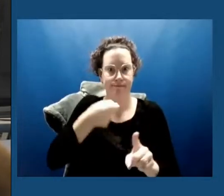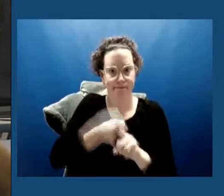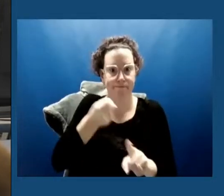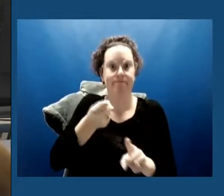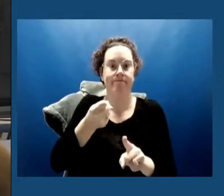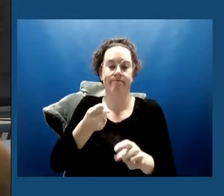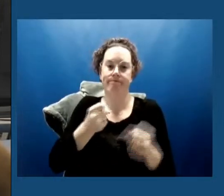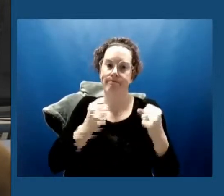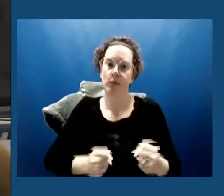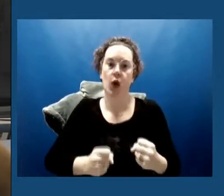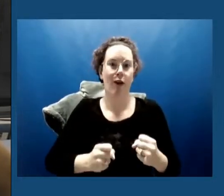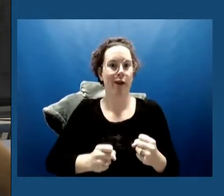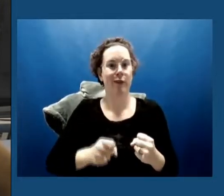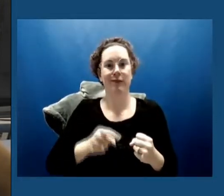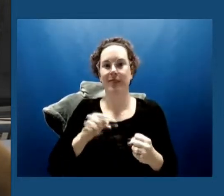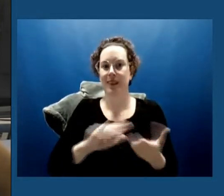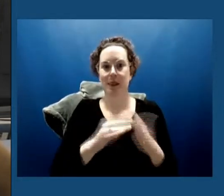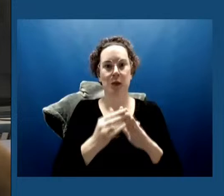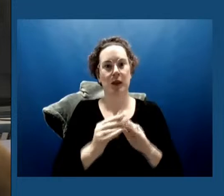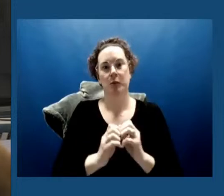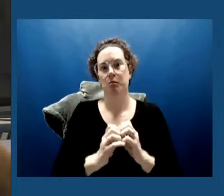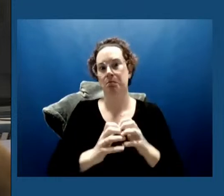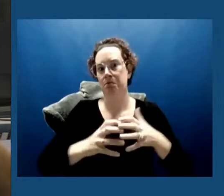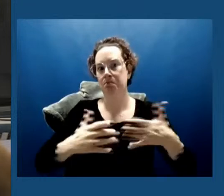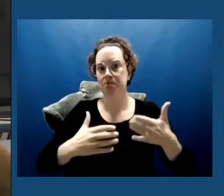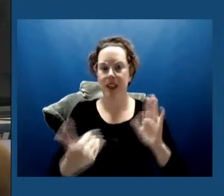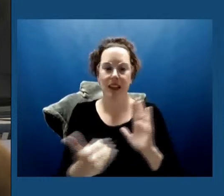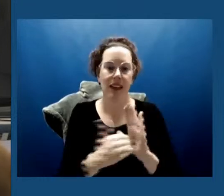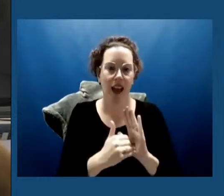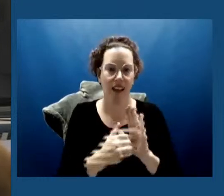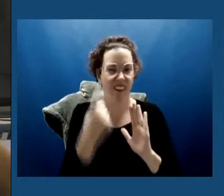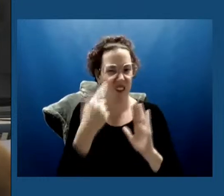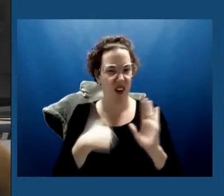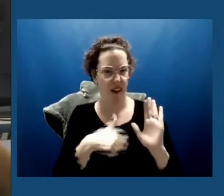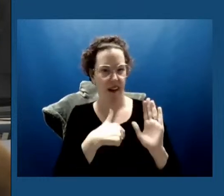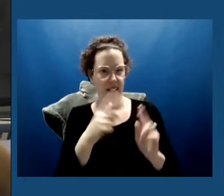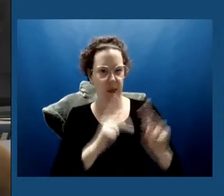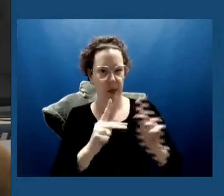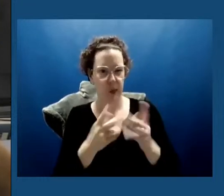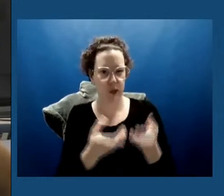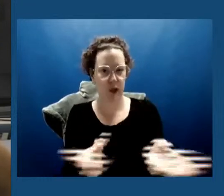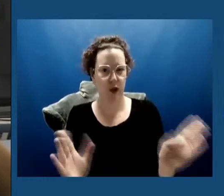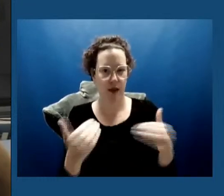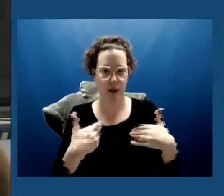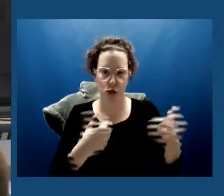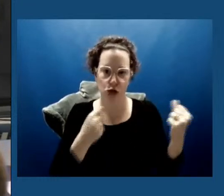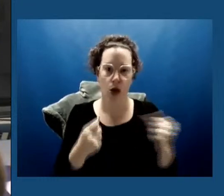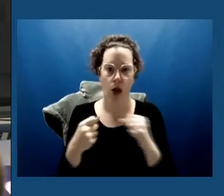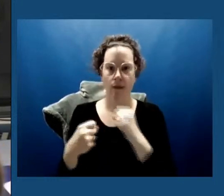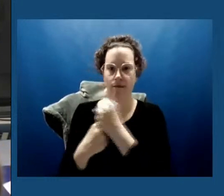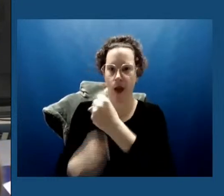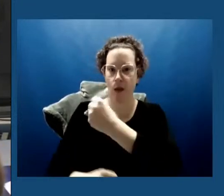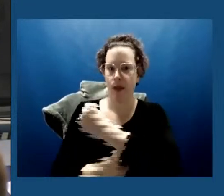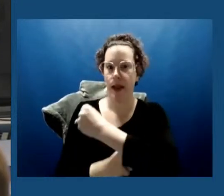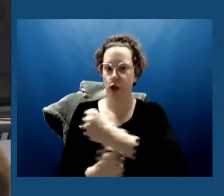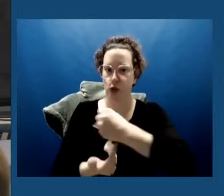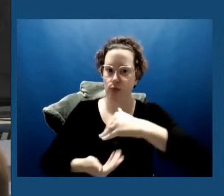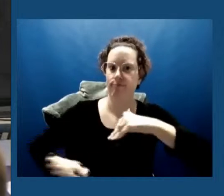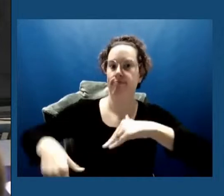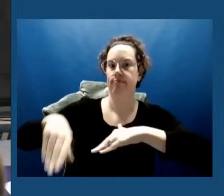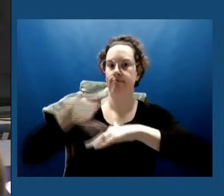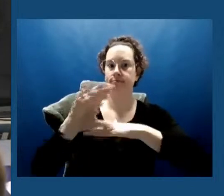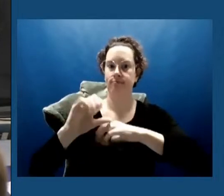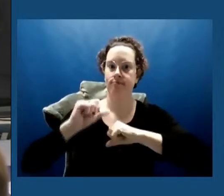to rebuilding, and just for us as people in general, right, having that solid foundation to build on top of, I think is going to